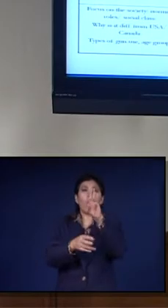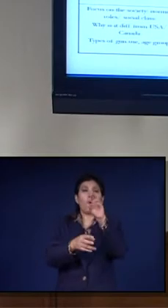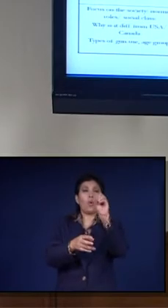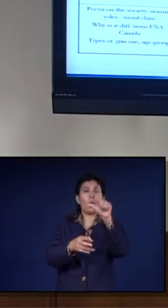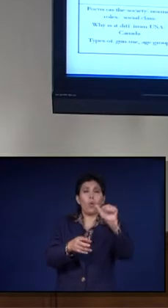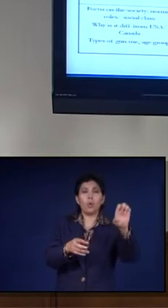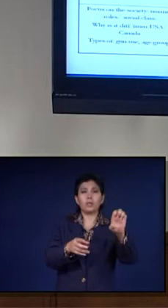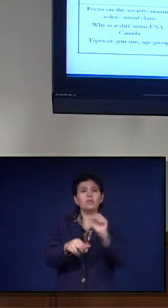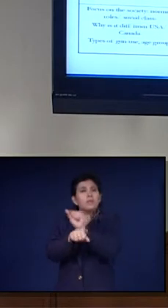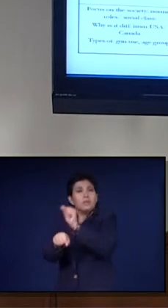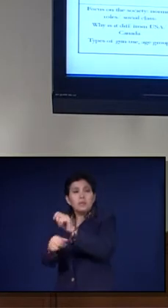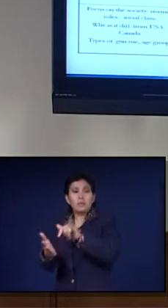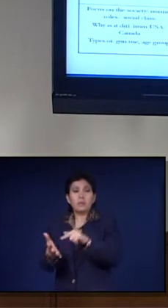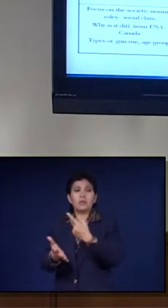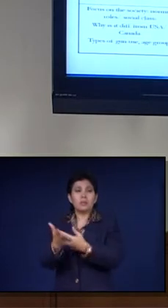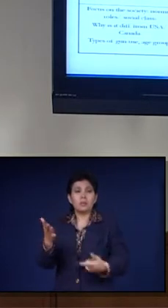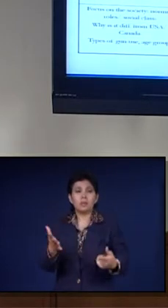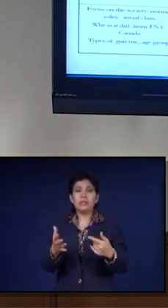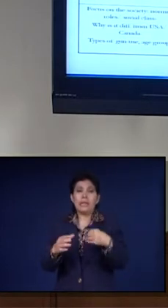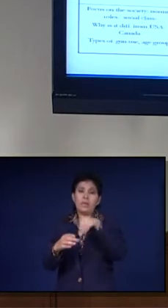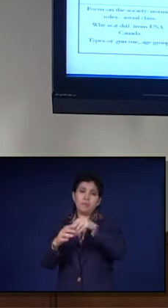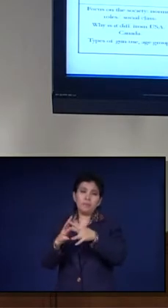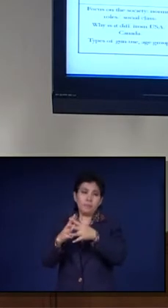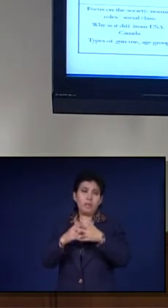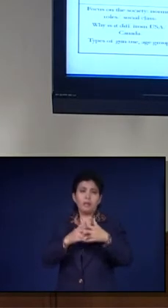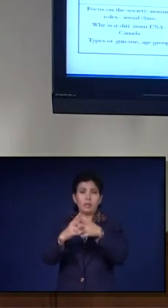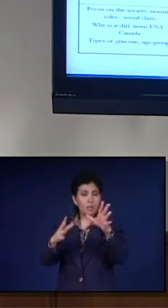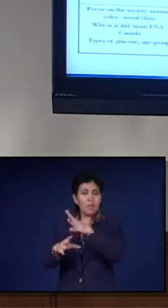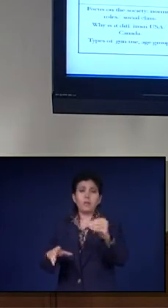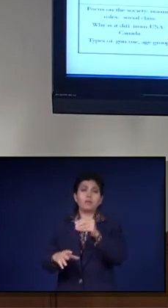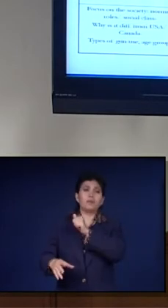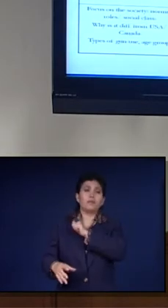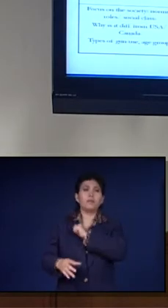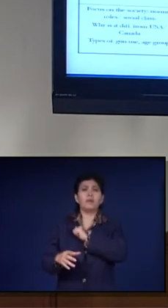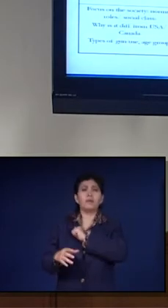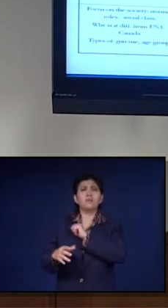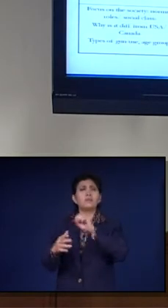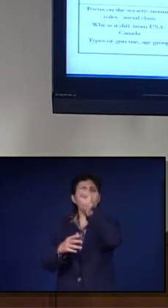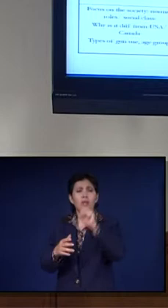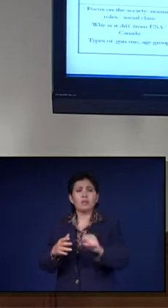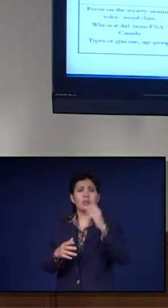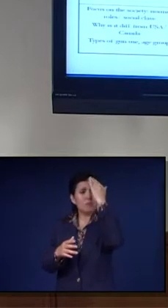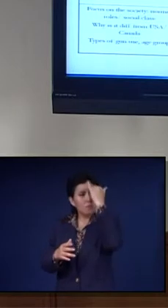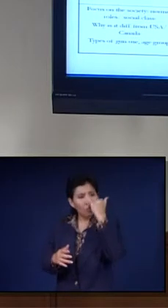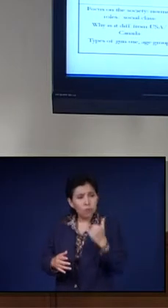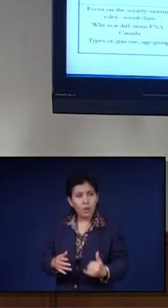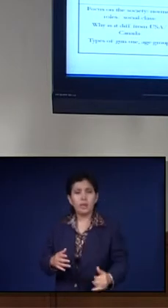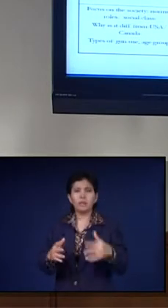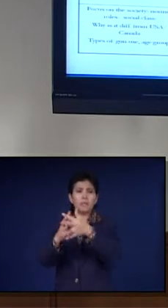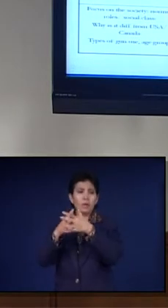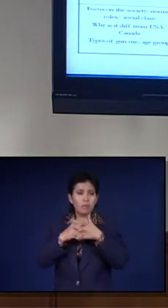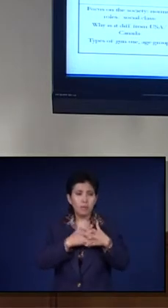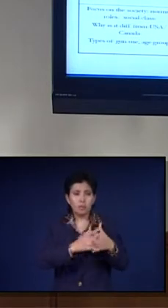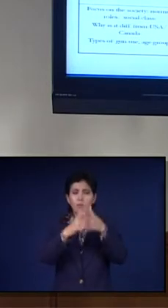Now, gun crimes happen in USA and also Canada. But the question is, why does USA